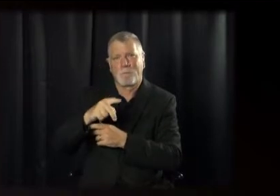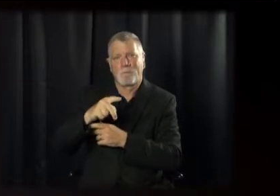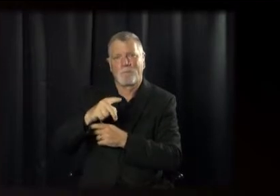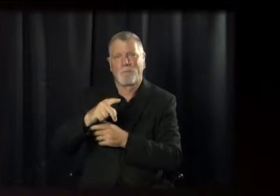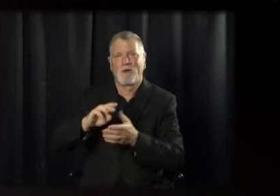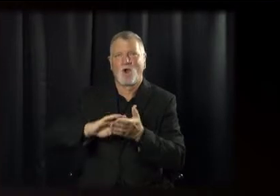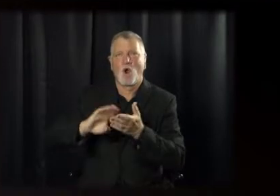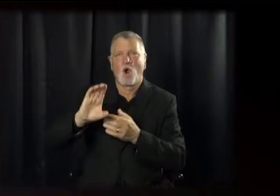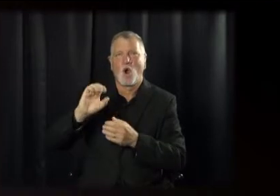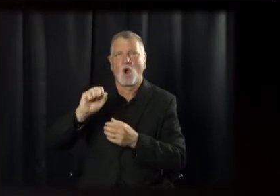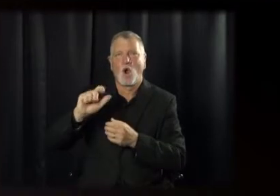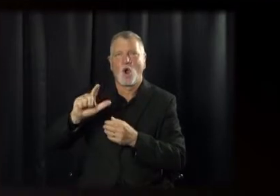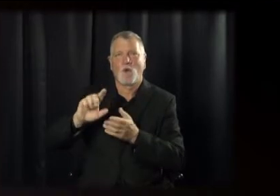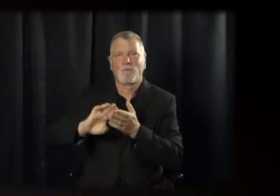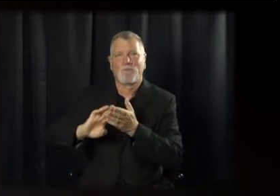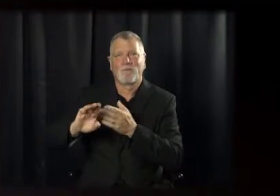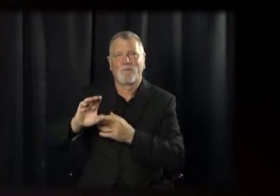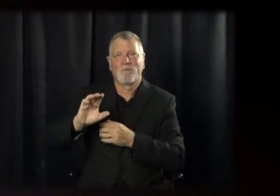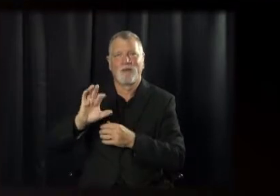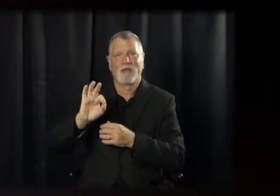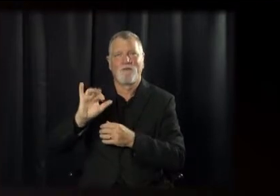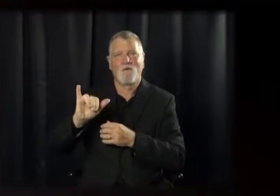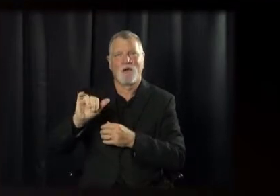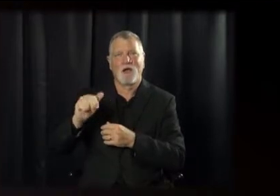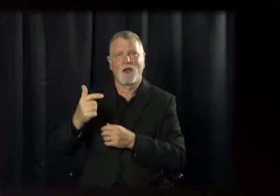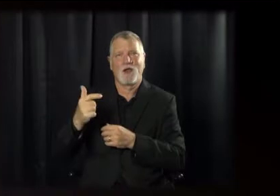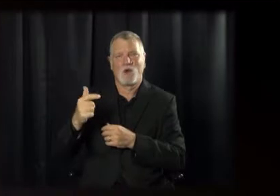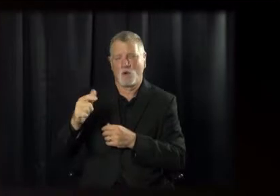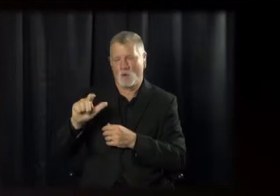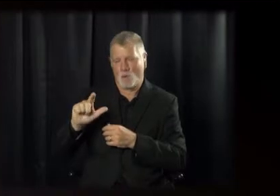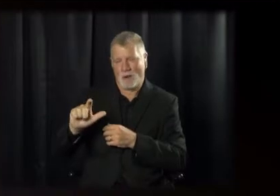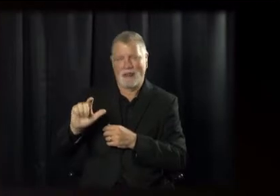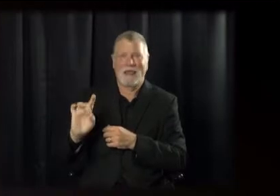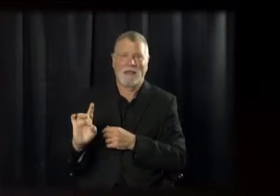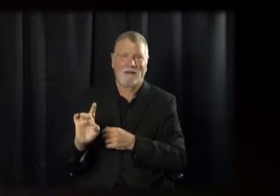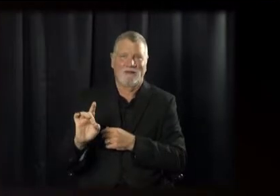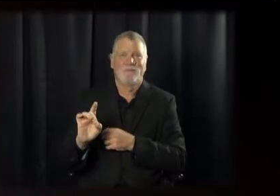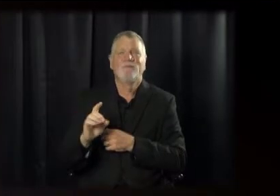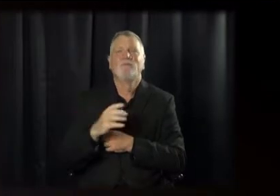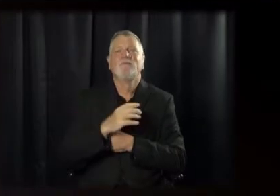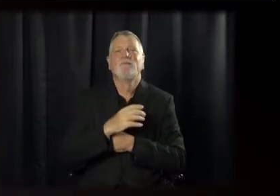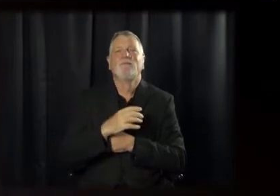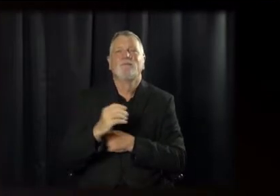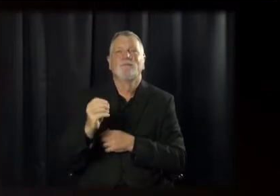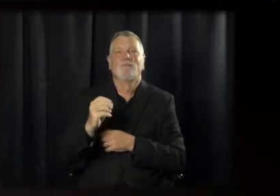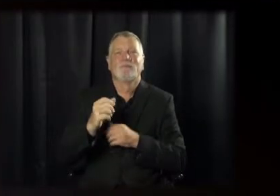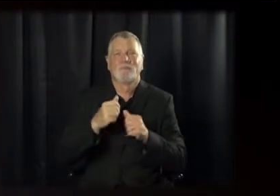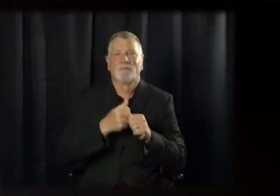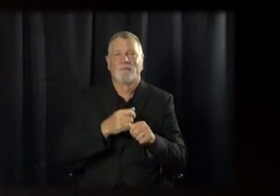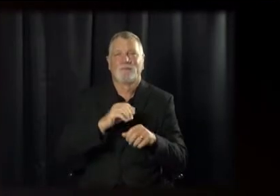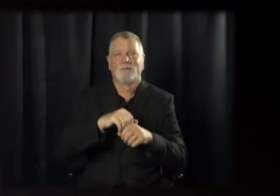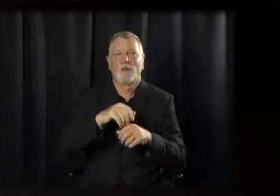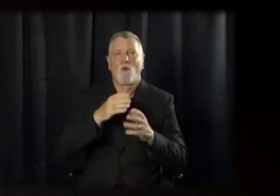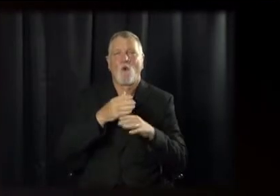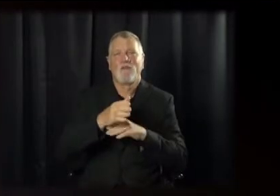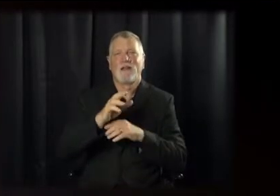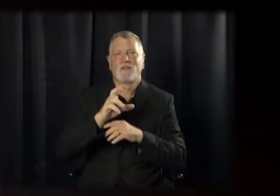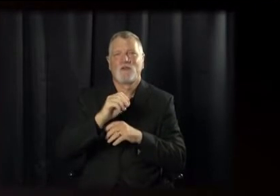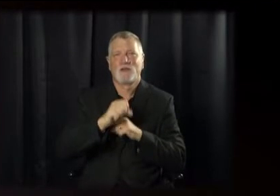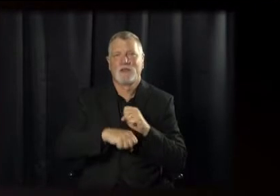elimination of coal-fired generation by FY28, and the progressive elimination of fossil fuel resources over the next 30